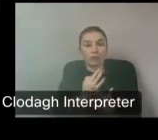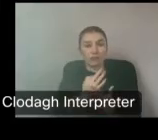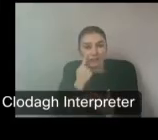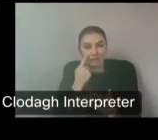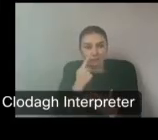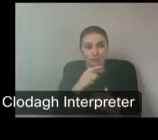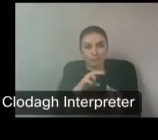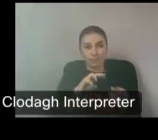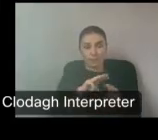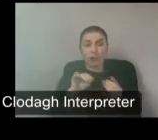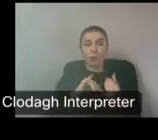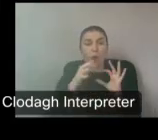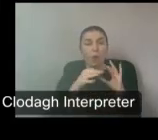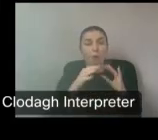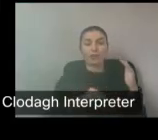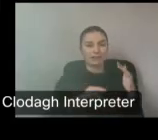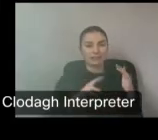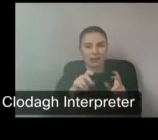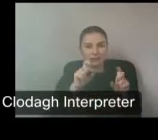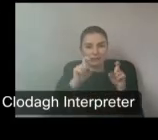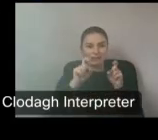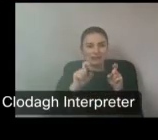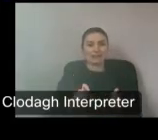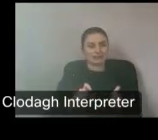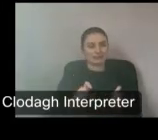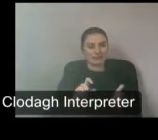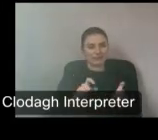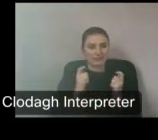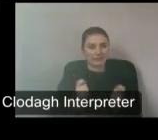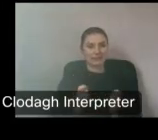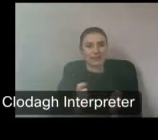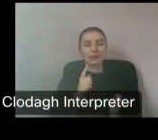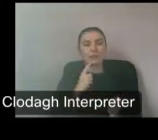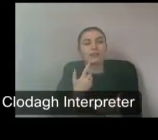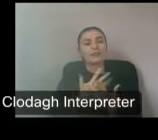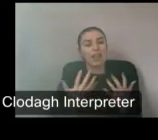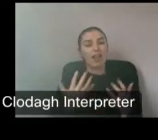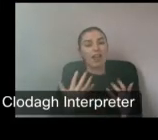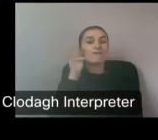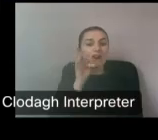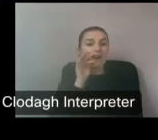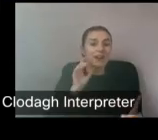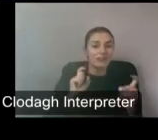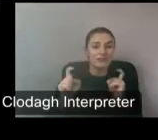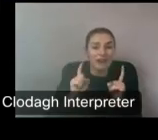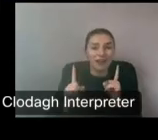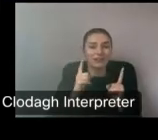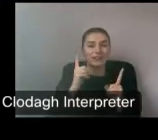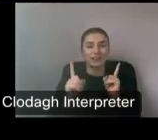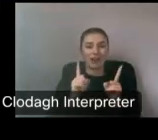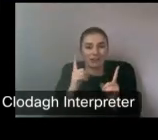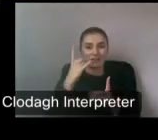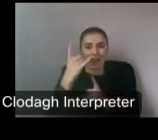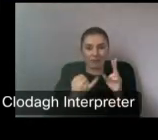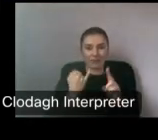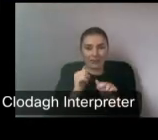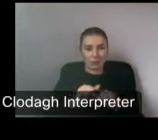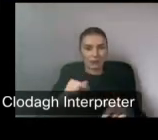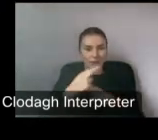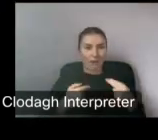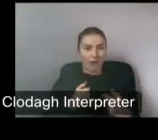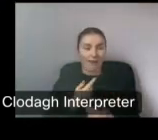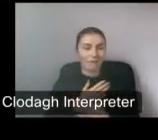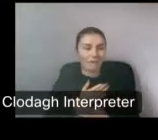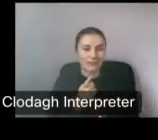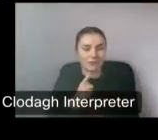still. So there's a lot of banter and interaction going on in the waiting room. I love it. It's great fun, but people suddenly say,